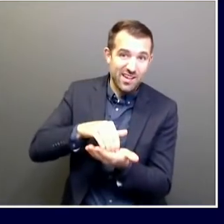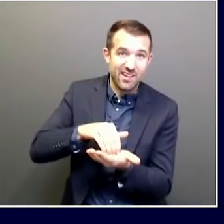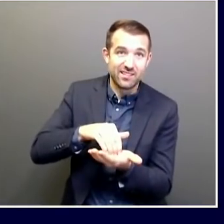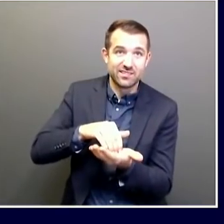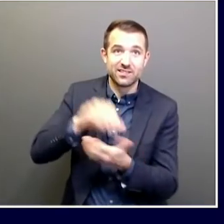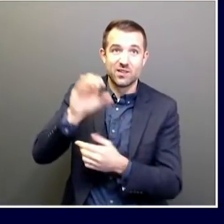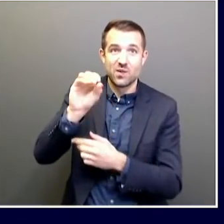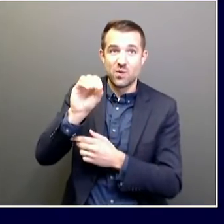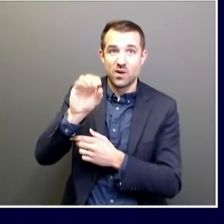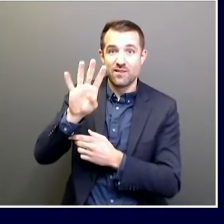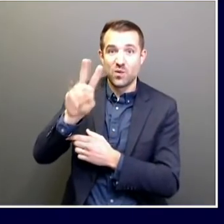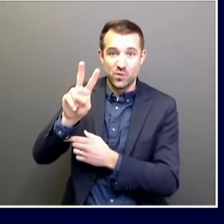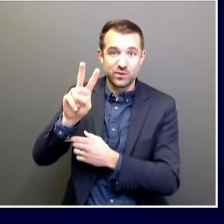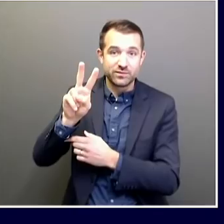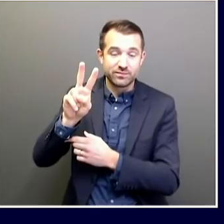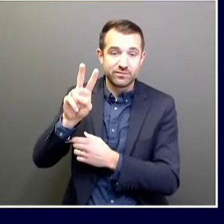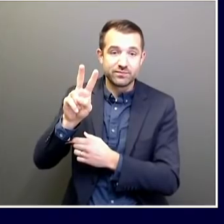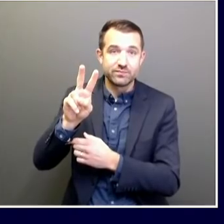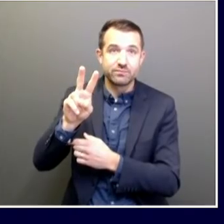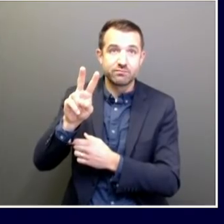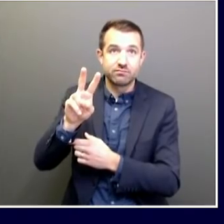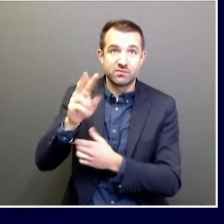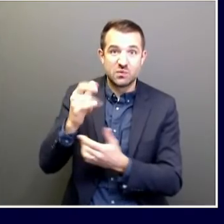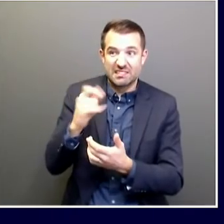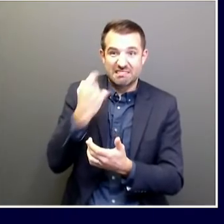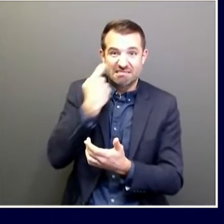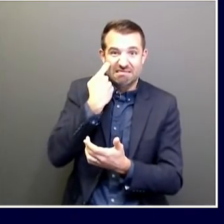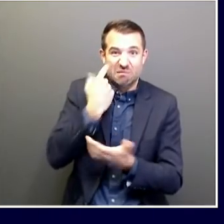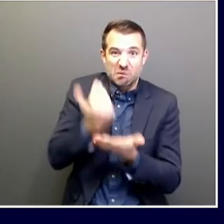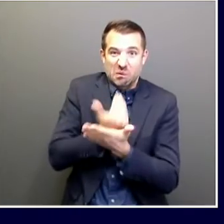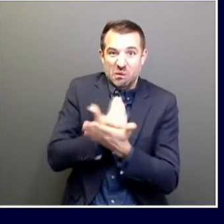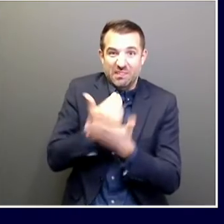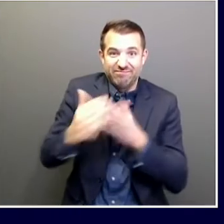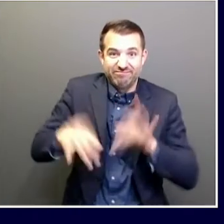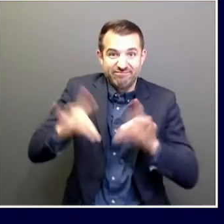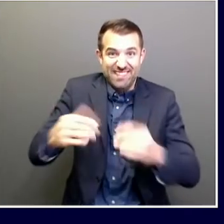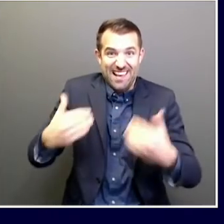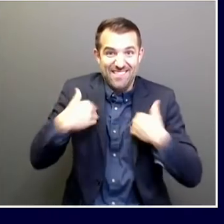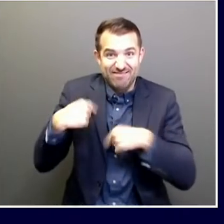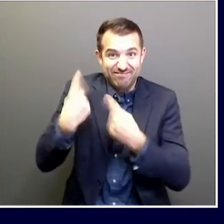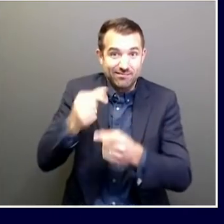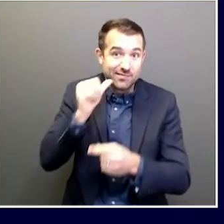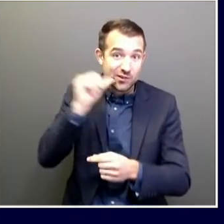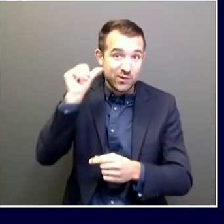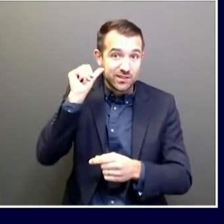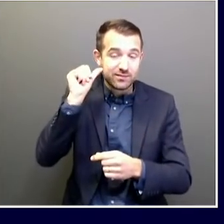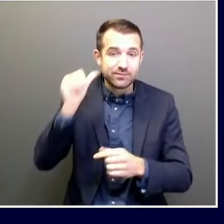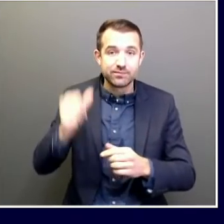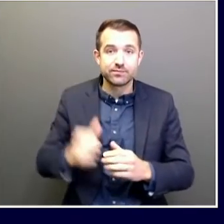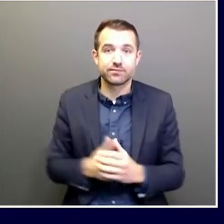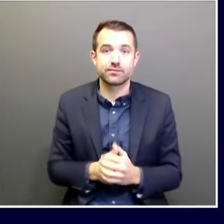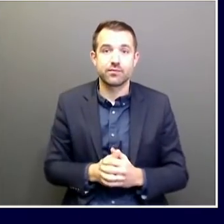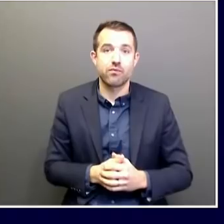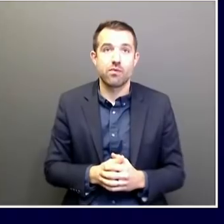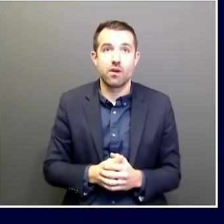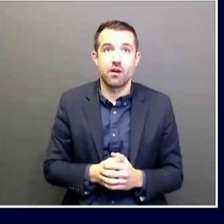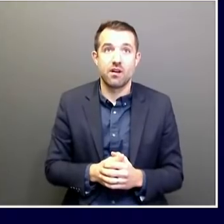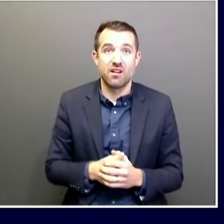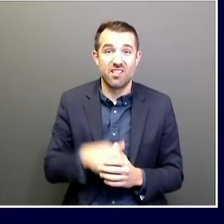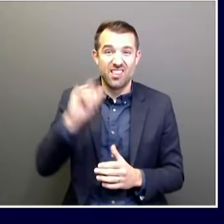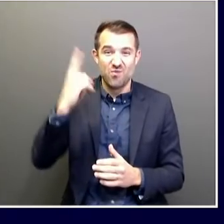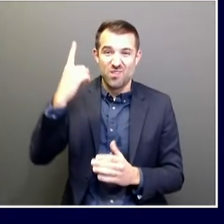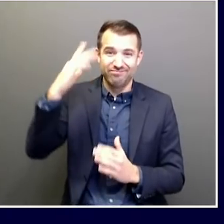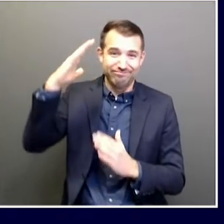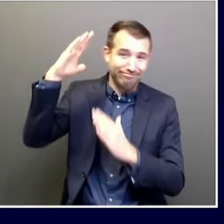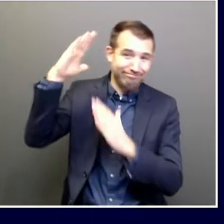1,042 new cases of COVID-19 since yesterday alone. That is among the highest one-day totals